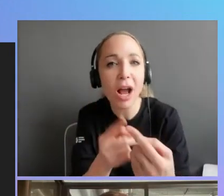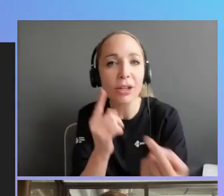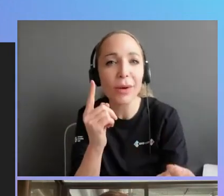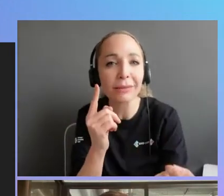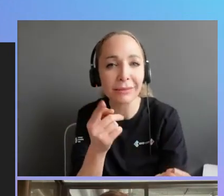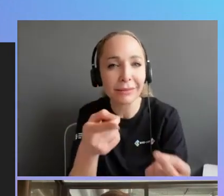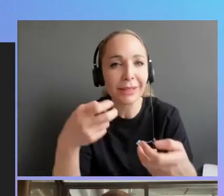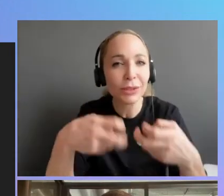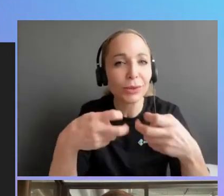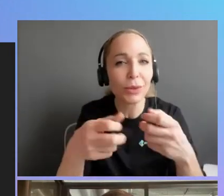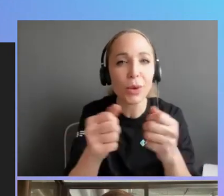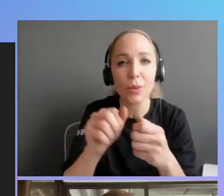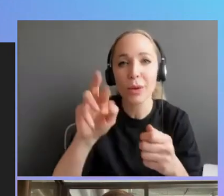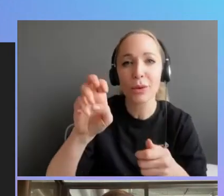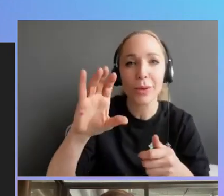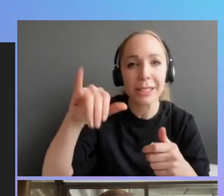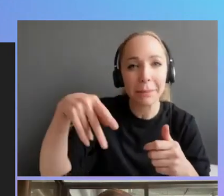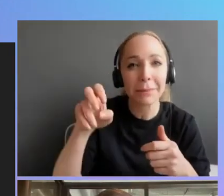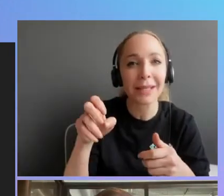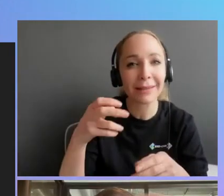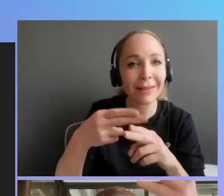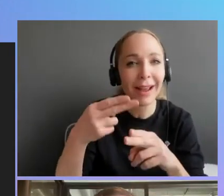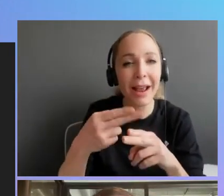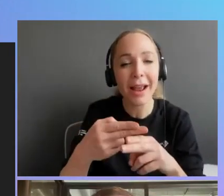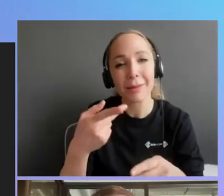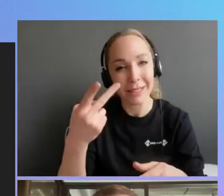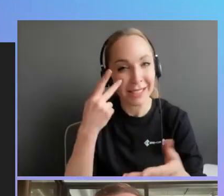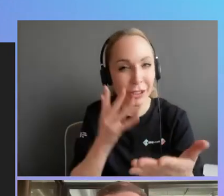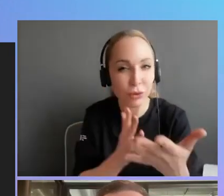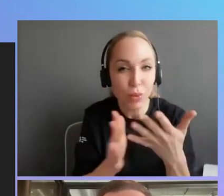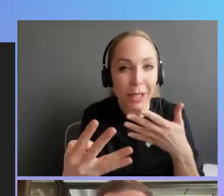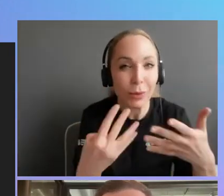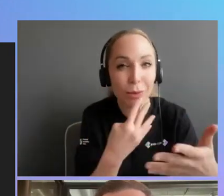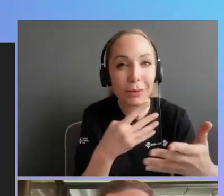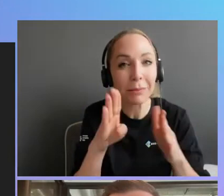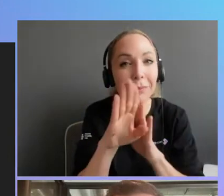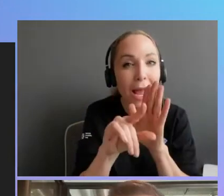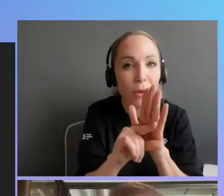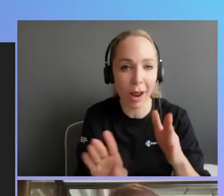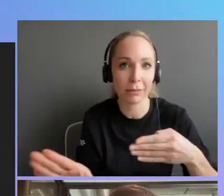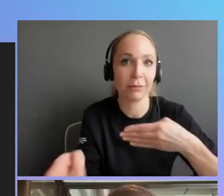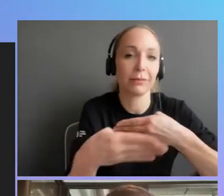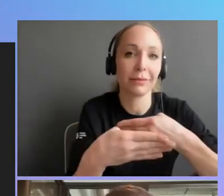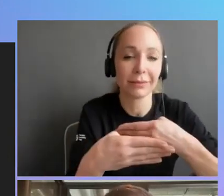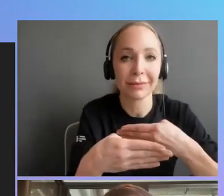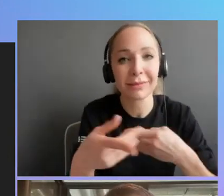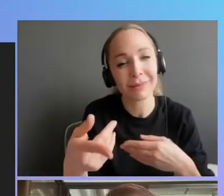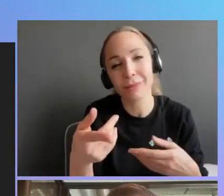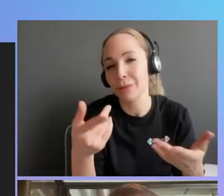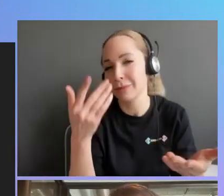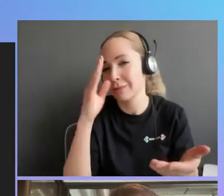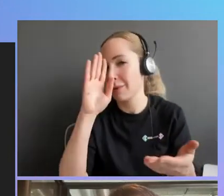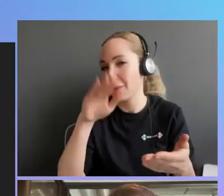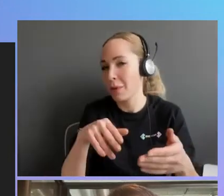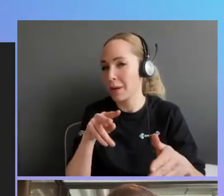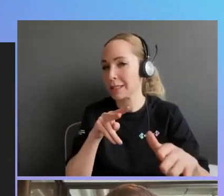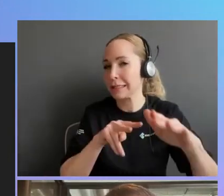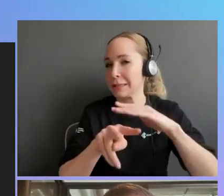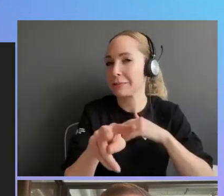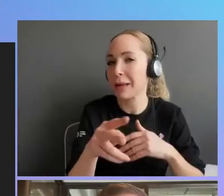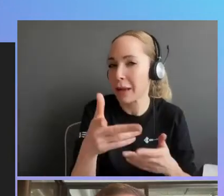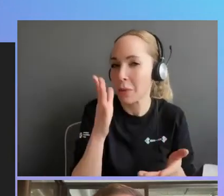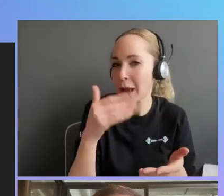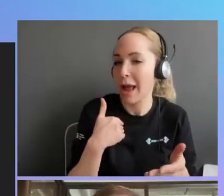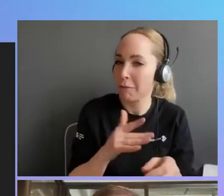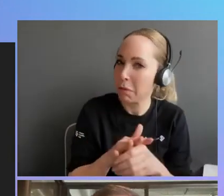translucent background with overlaying an image. So we can anticipate plenty of issues there, because we don't know what all images are going to be there.